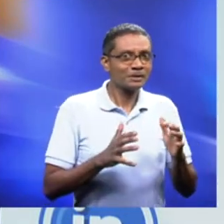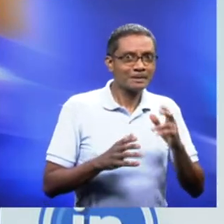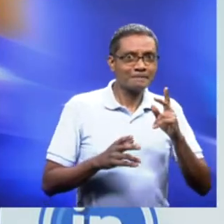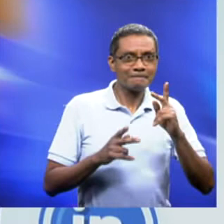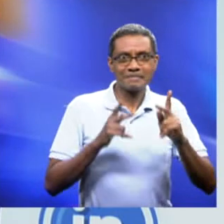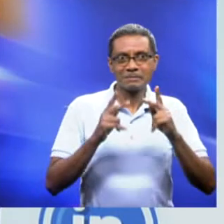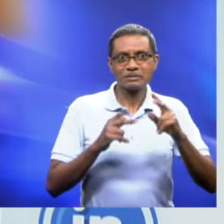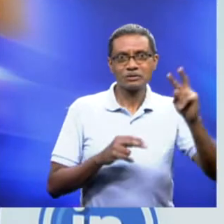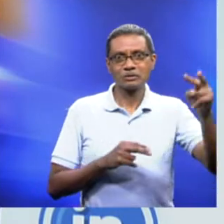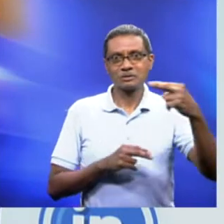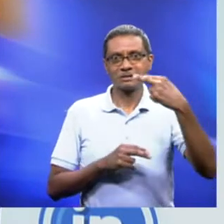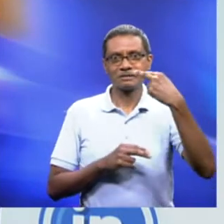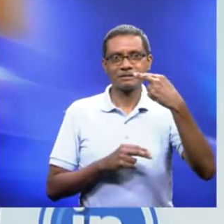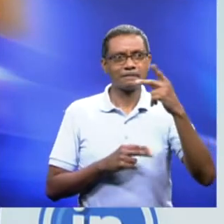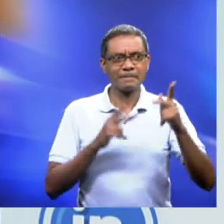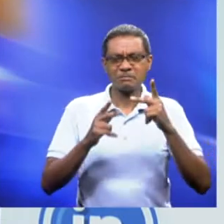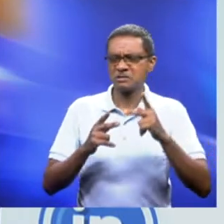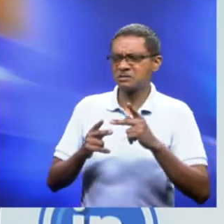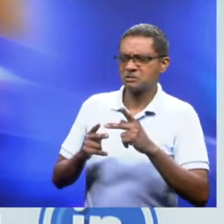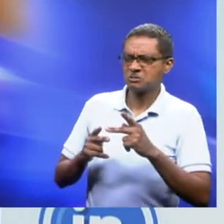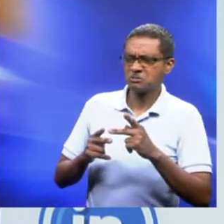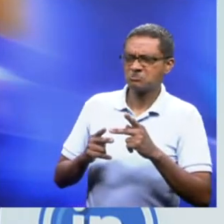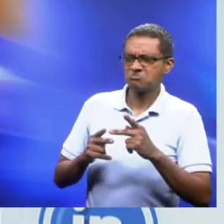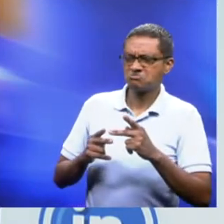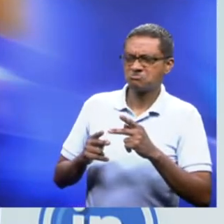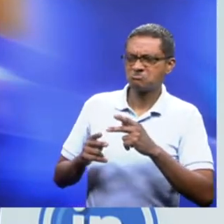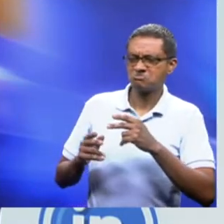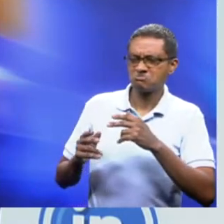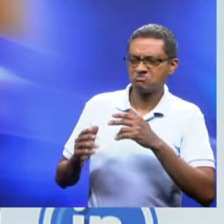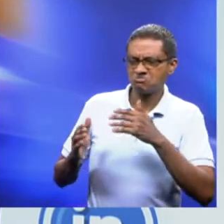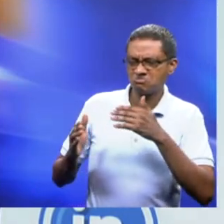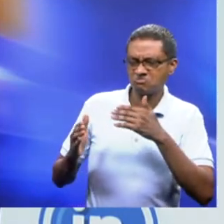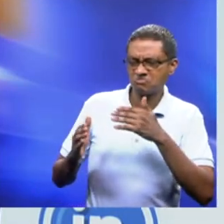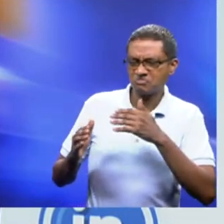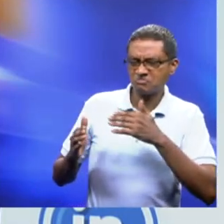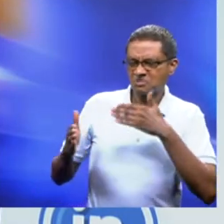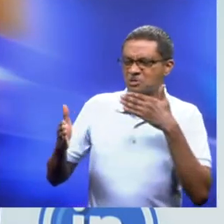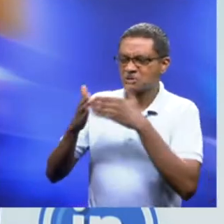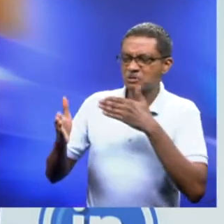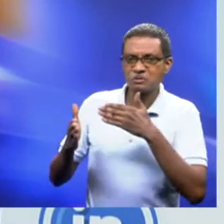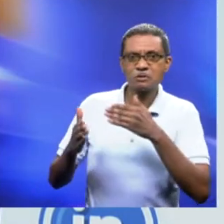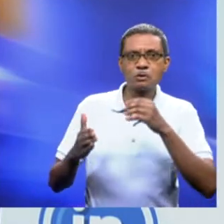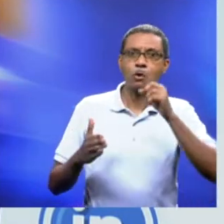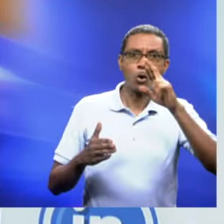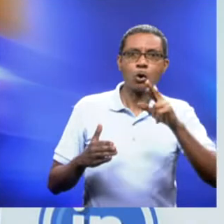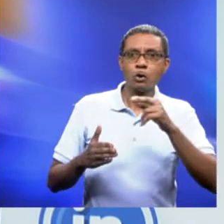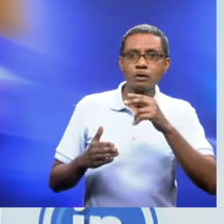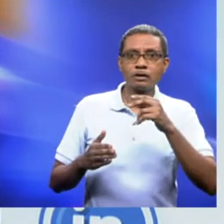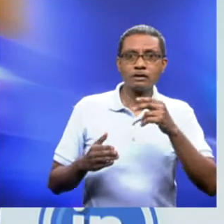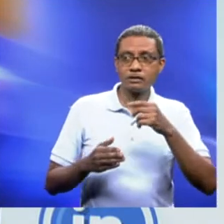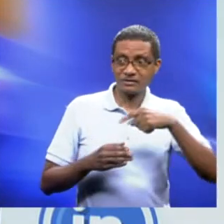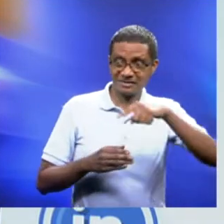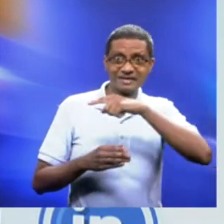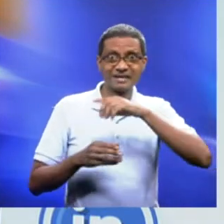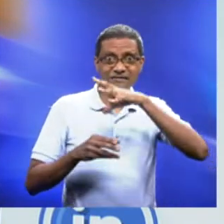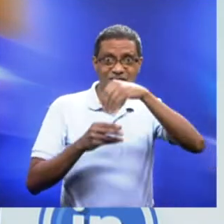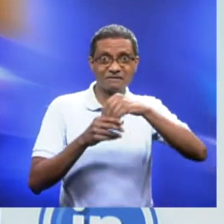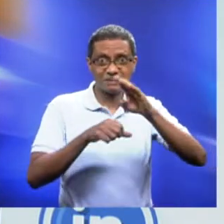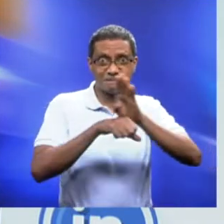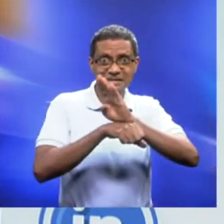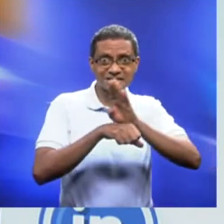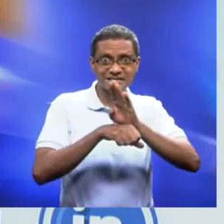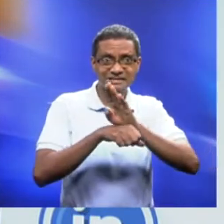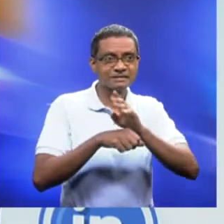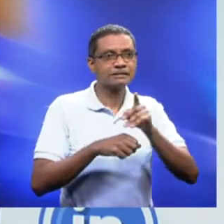customers may move away from their platforms or whatnot. One thing that I try to encourage persons, and it's